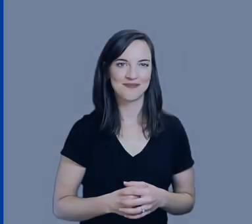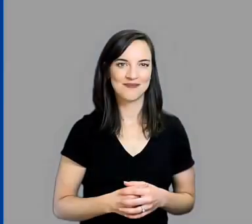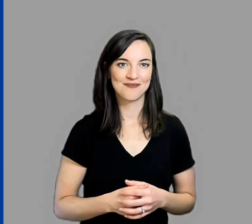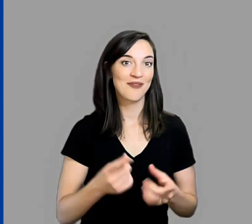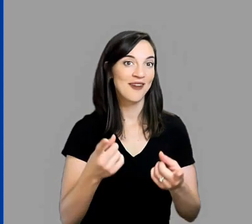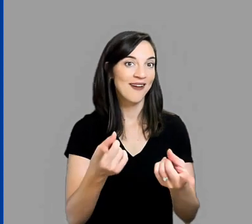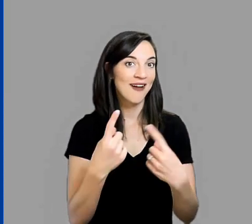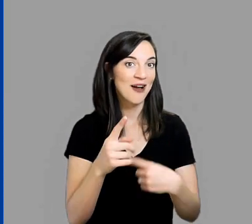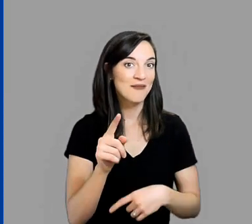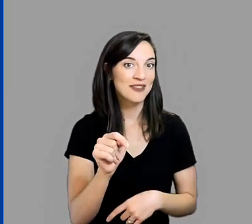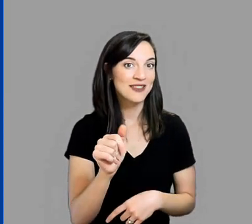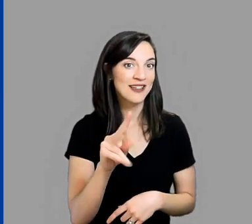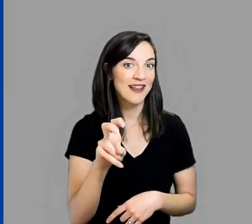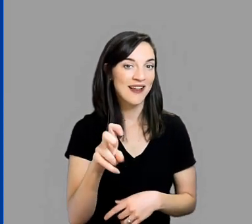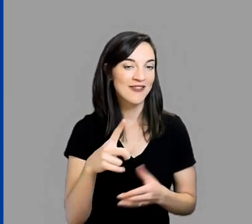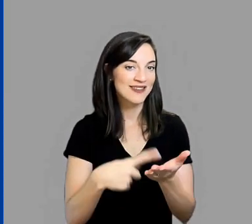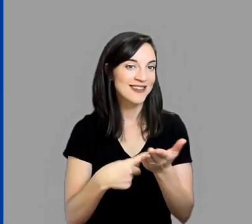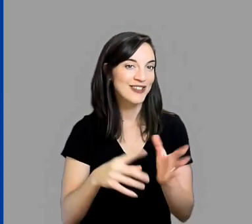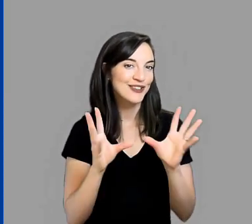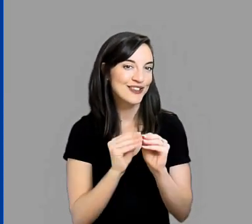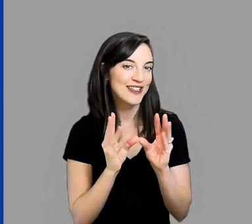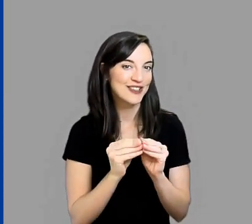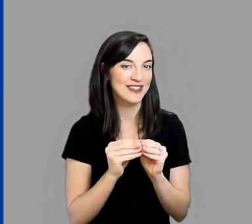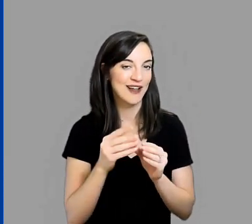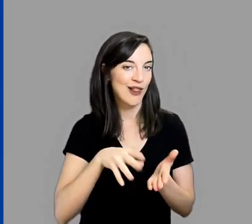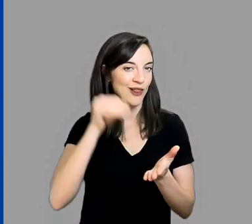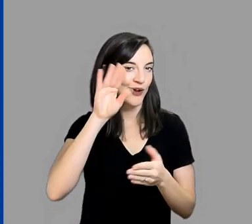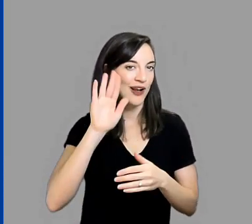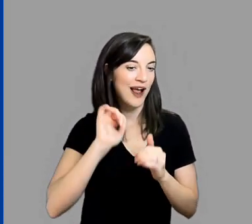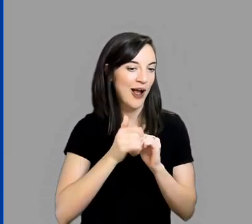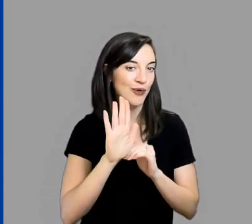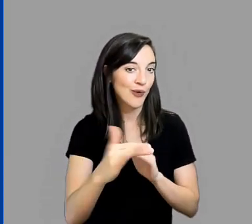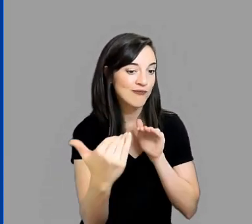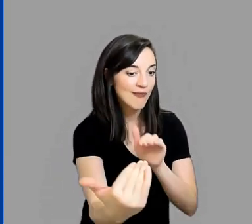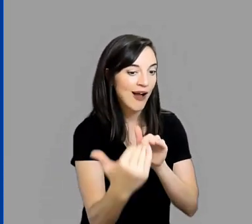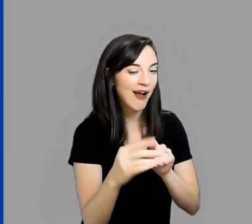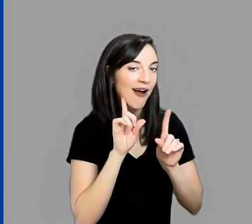Come to the TA Live discussion to learn how your colleagues address this,